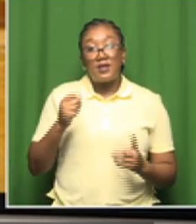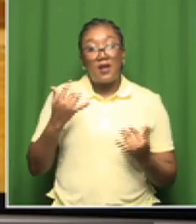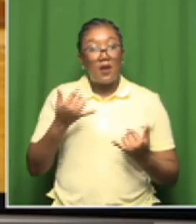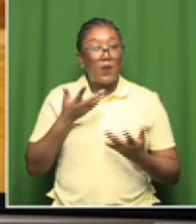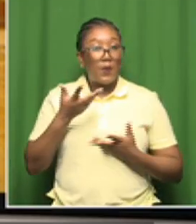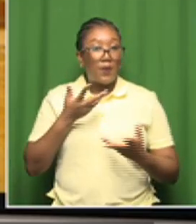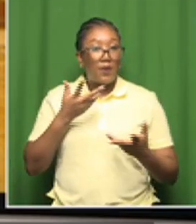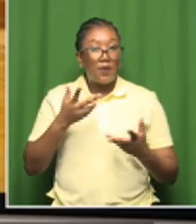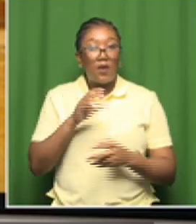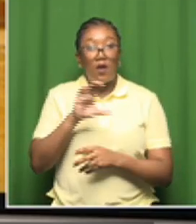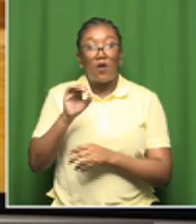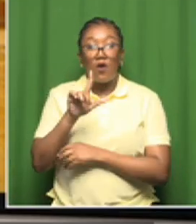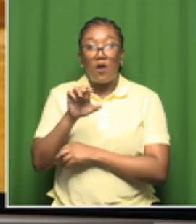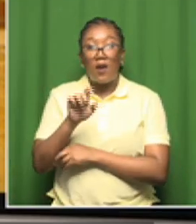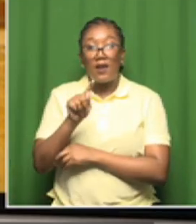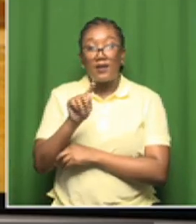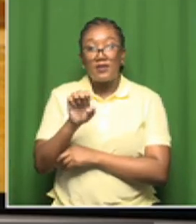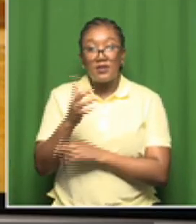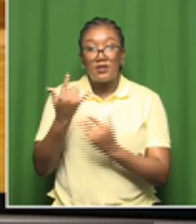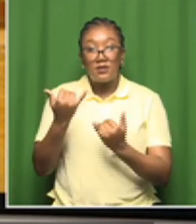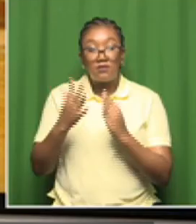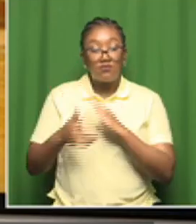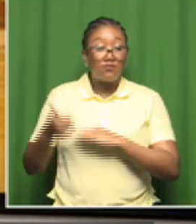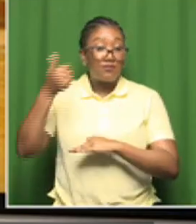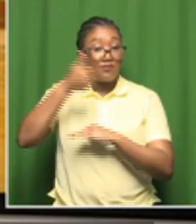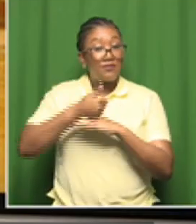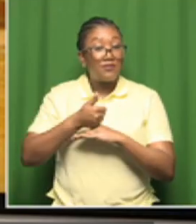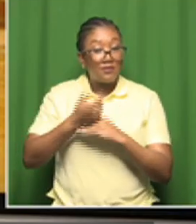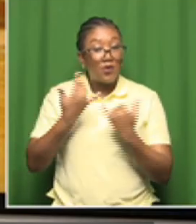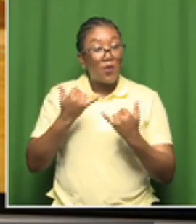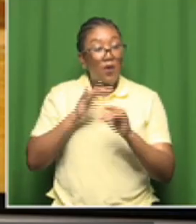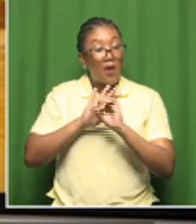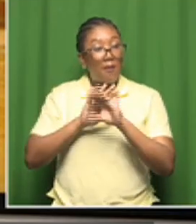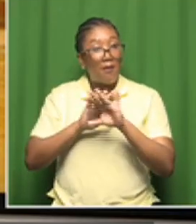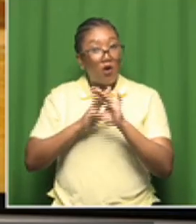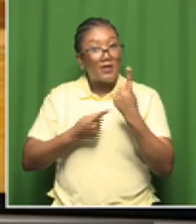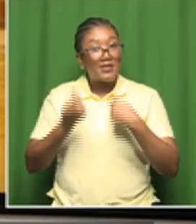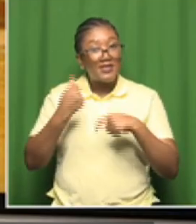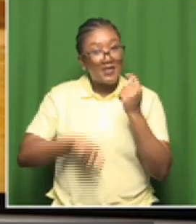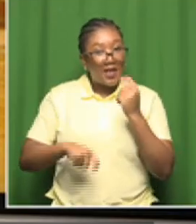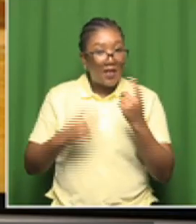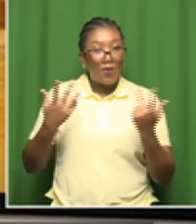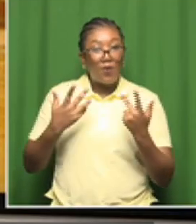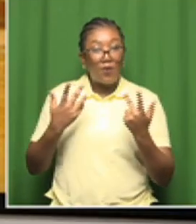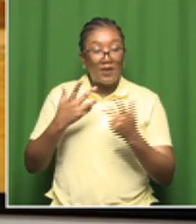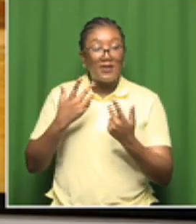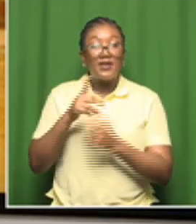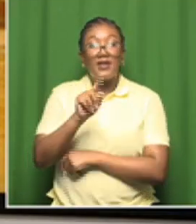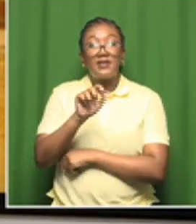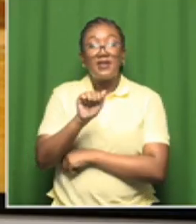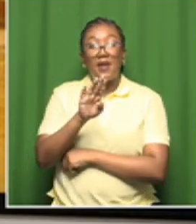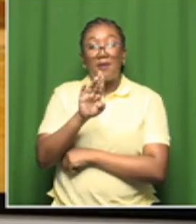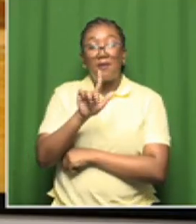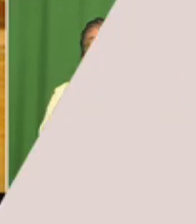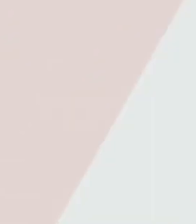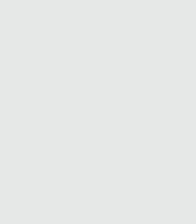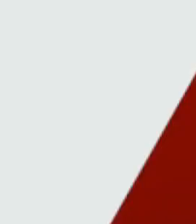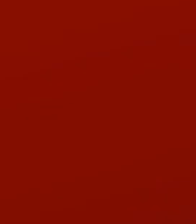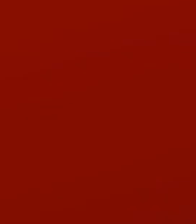van Aswegen, the Executive of Marketing and Sales at the Table Mountain Aerial Cableway. Mariska?